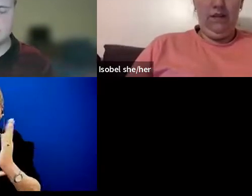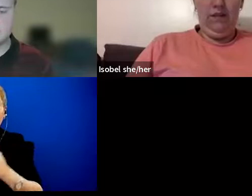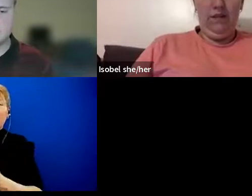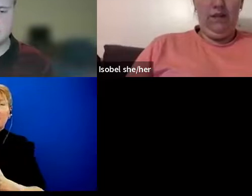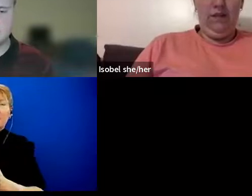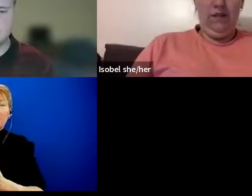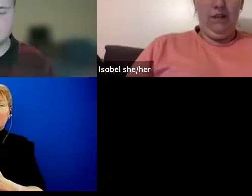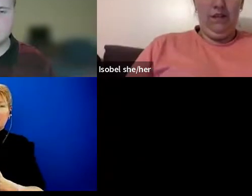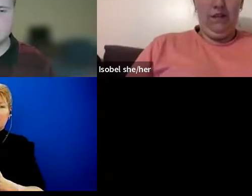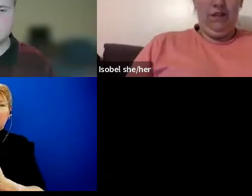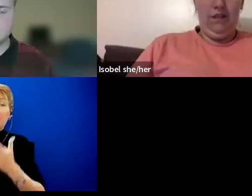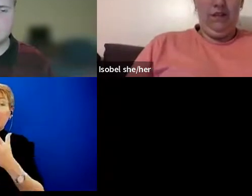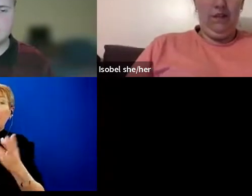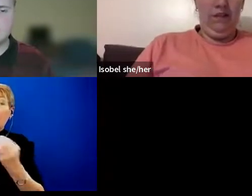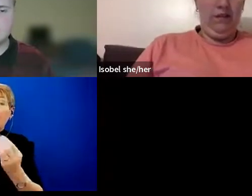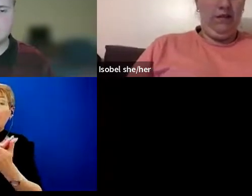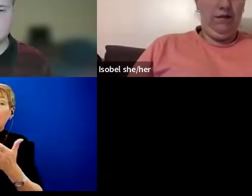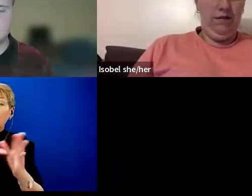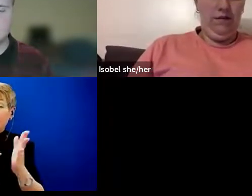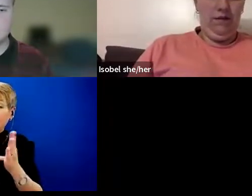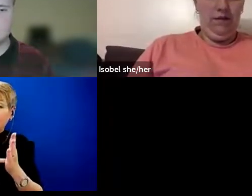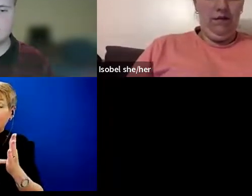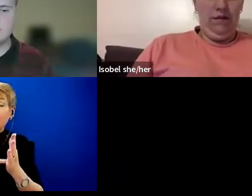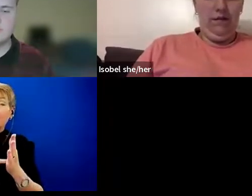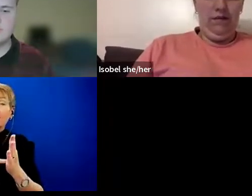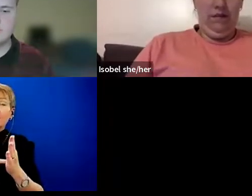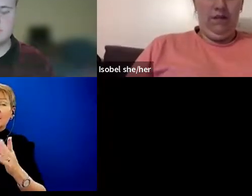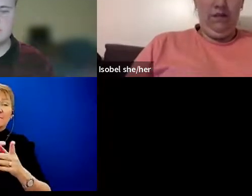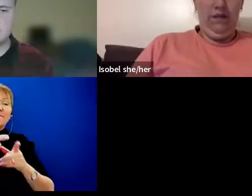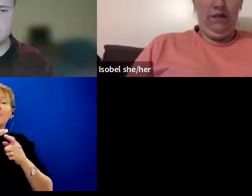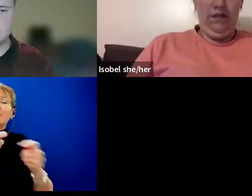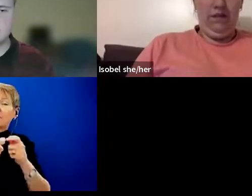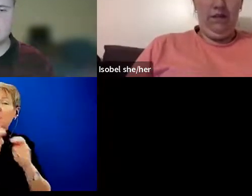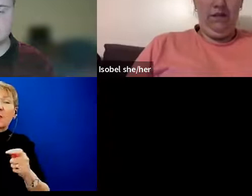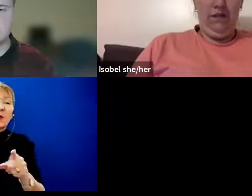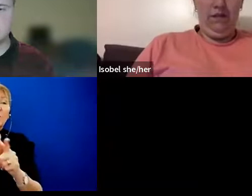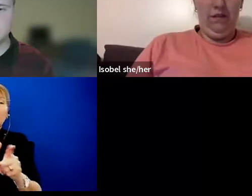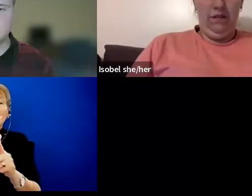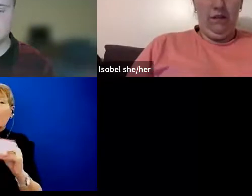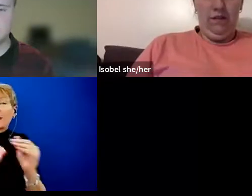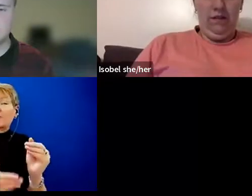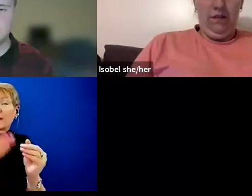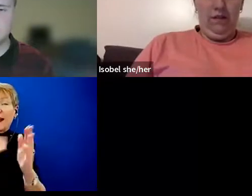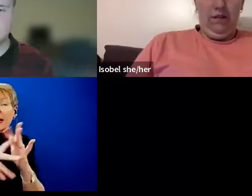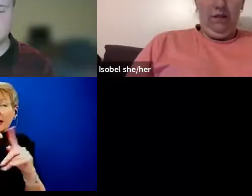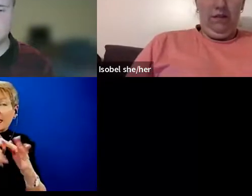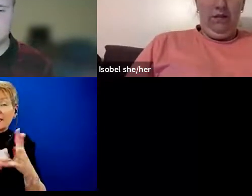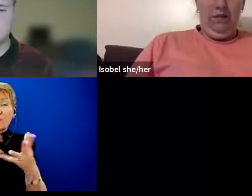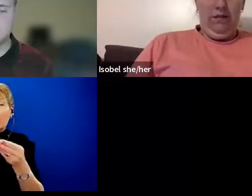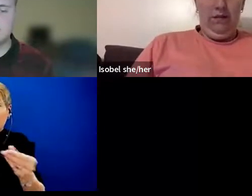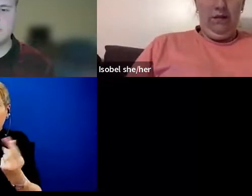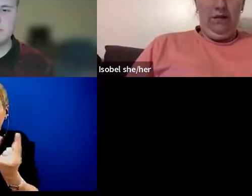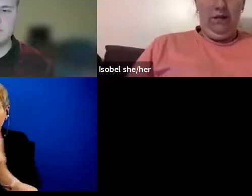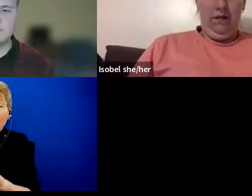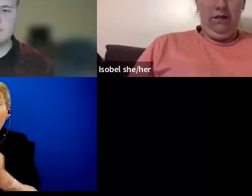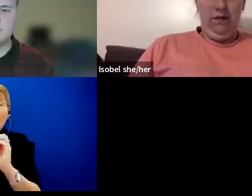the session using the chat. The facilitators will, talk about some interesting links and resources. I'll be putting them in the